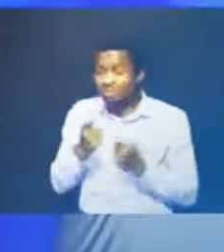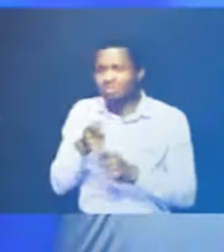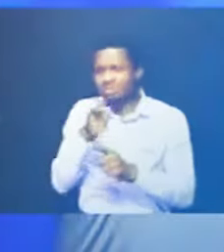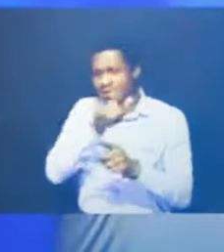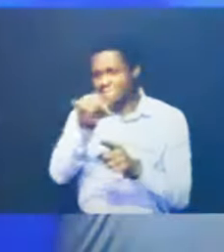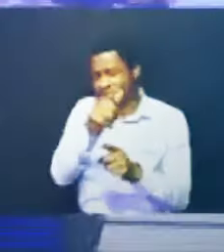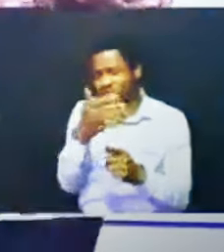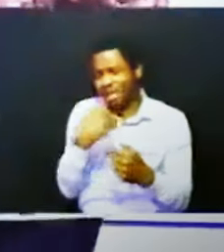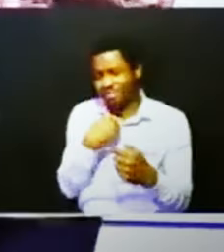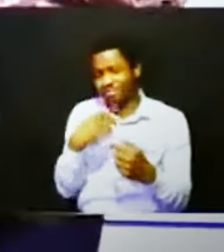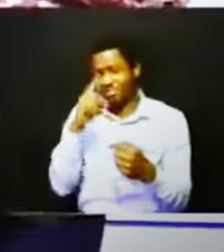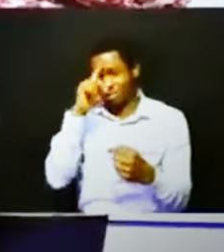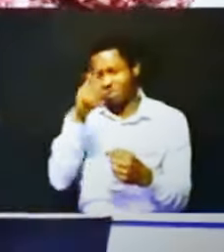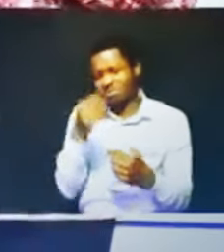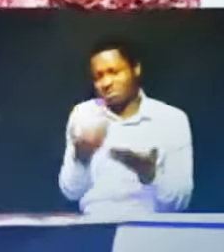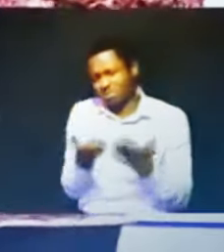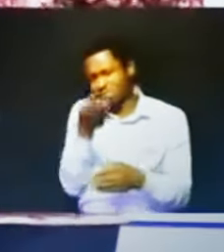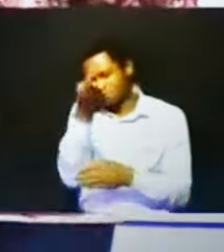alive.